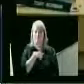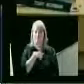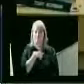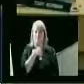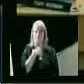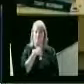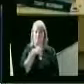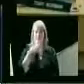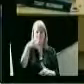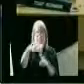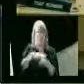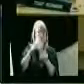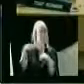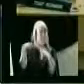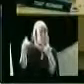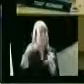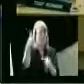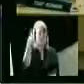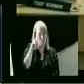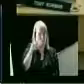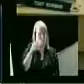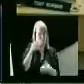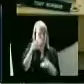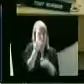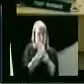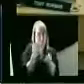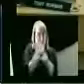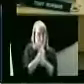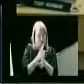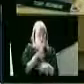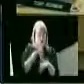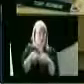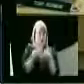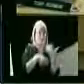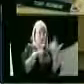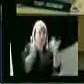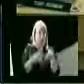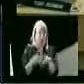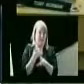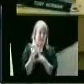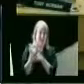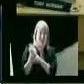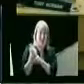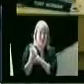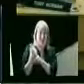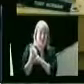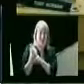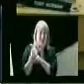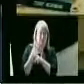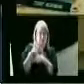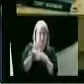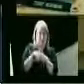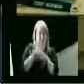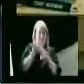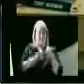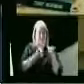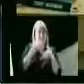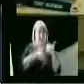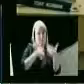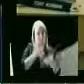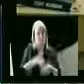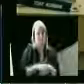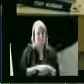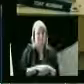so far for the coming year on what happened last year in the evaluation process.